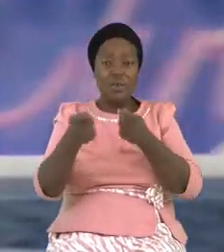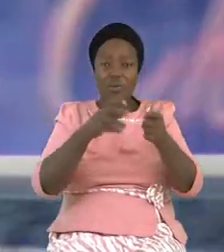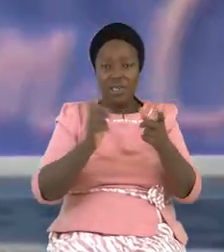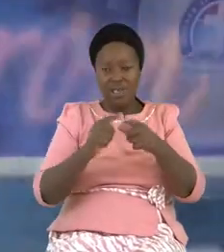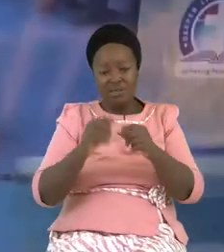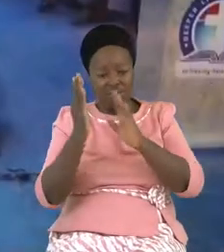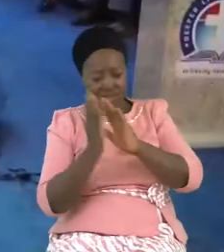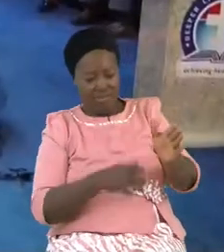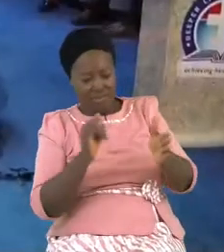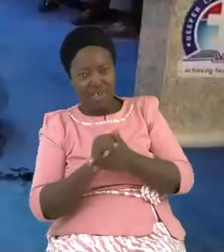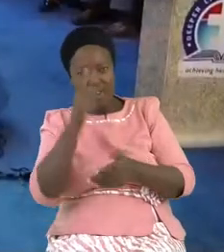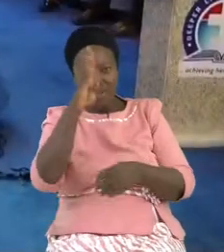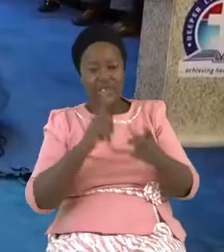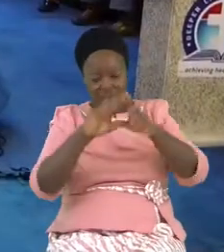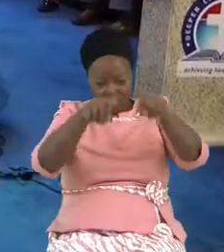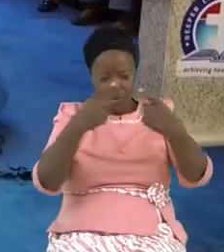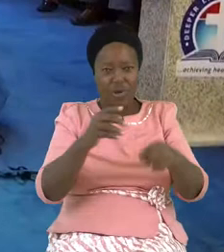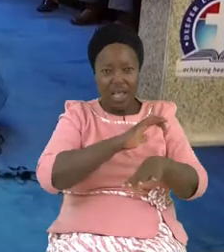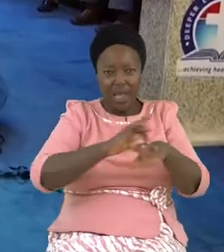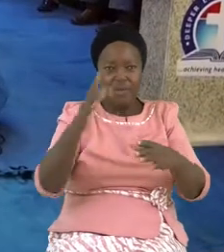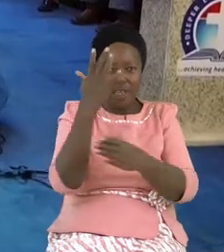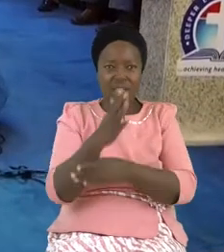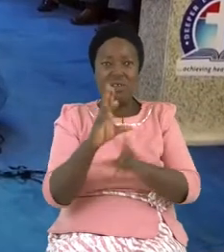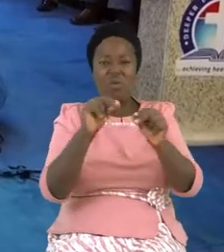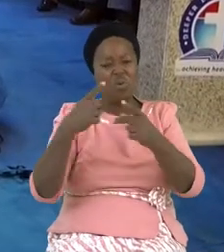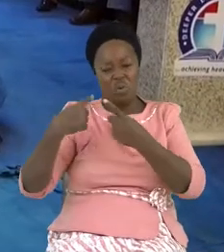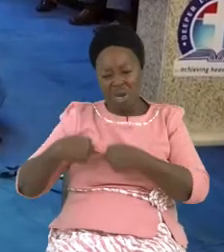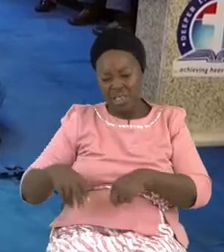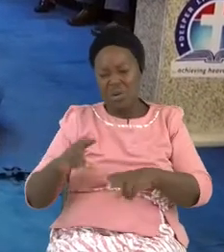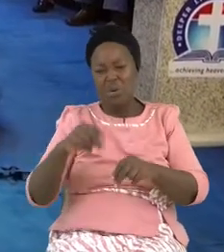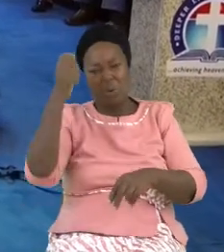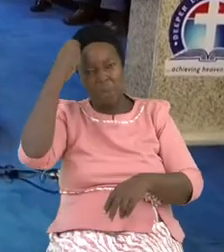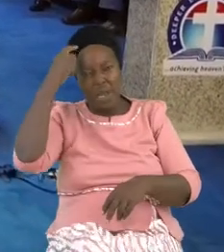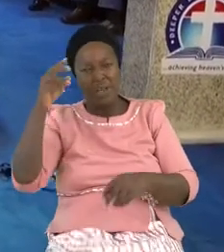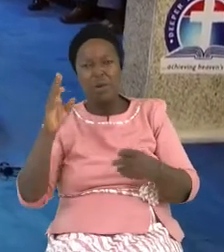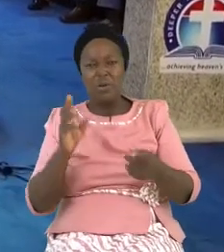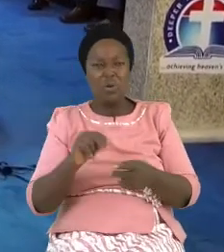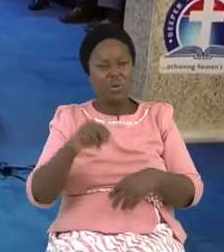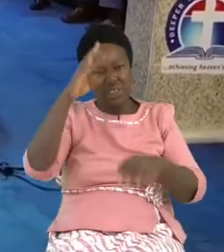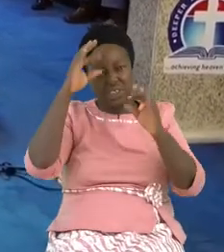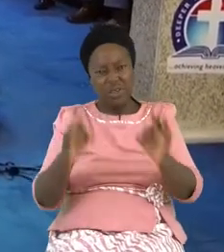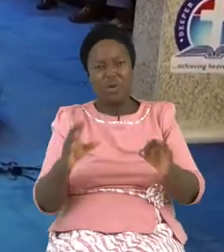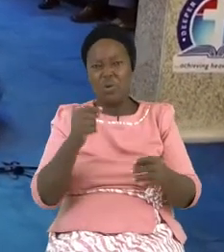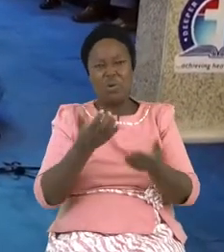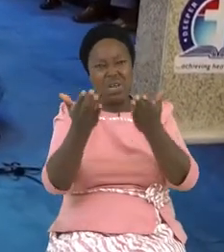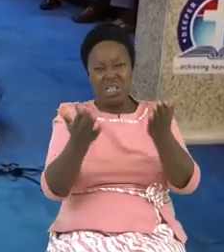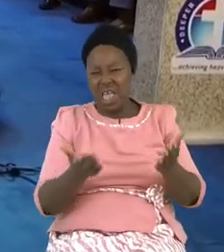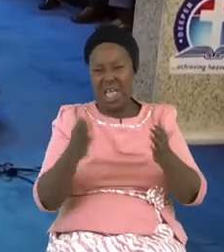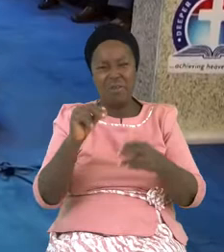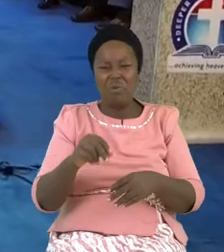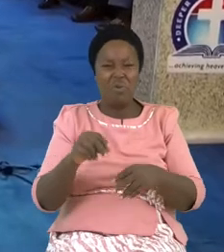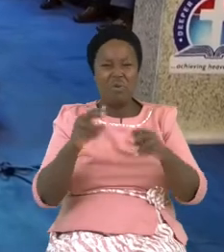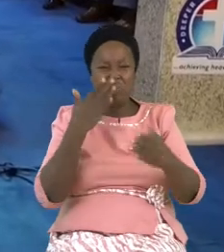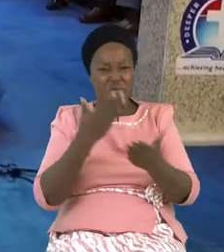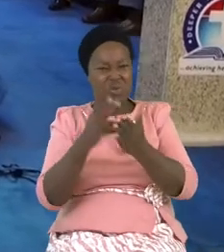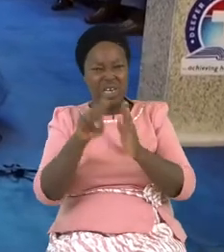goes empty-handed, no heart, no mind, no decision, no desire, no virtue, no goodness at